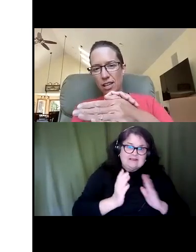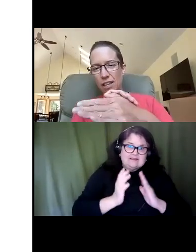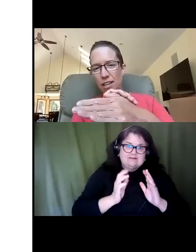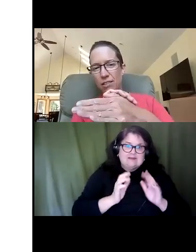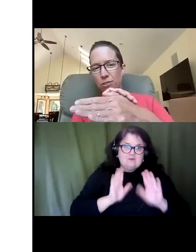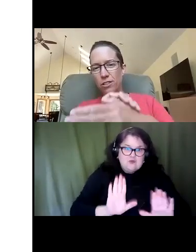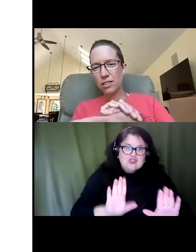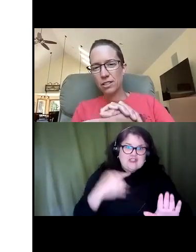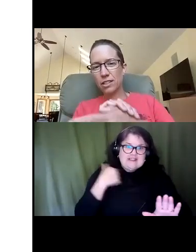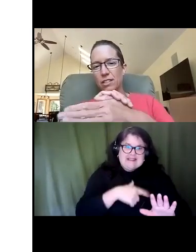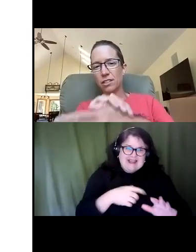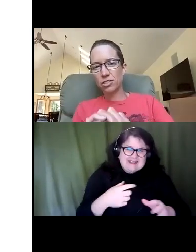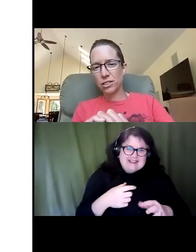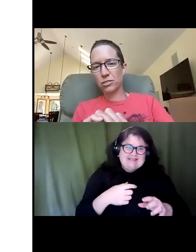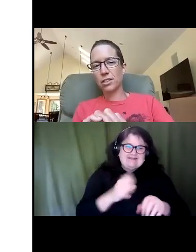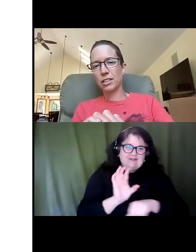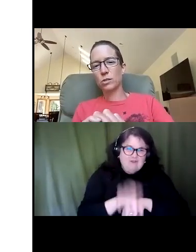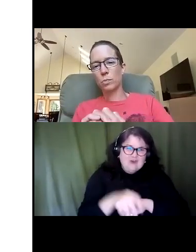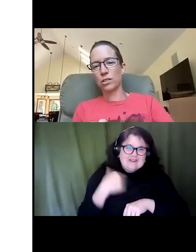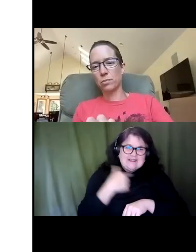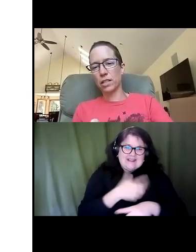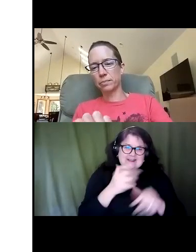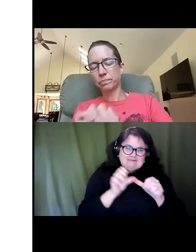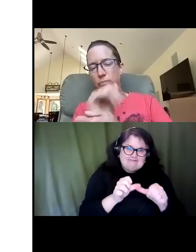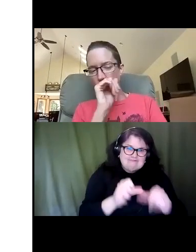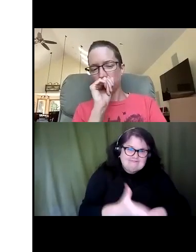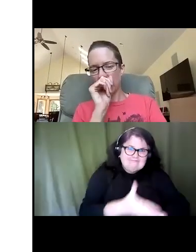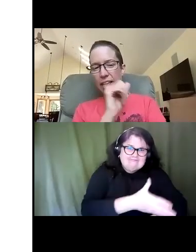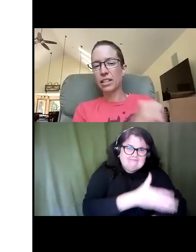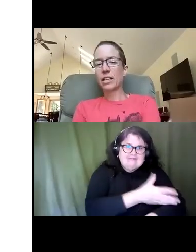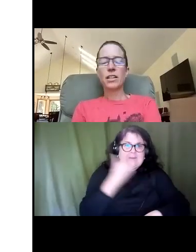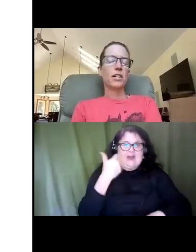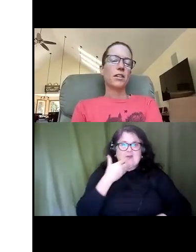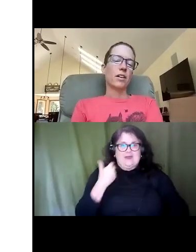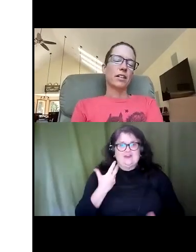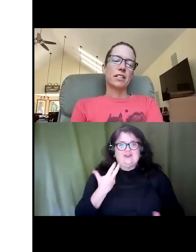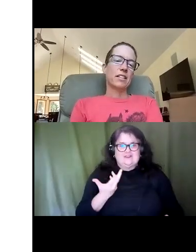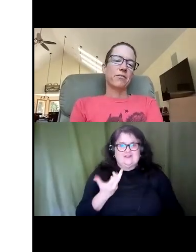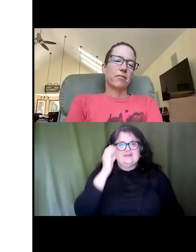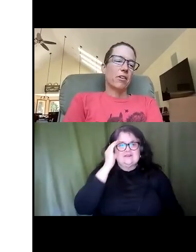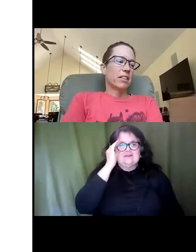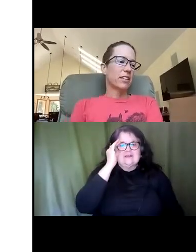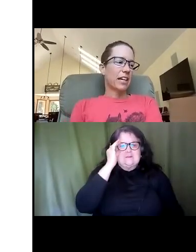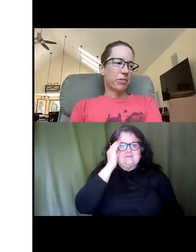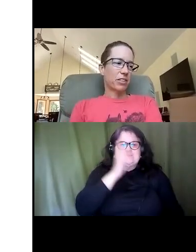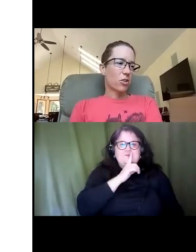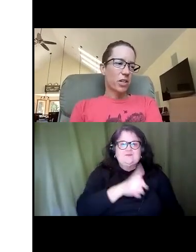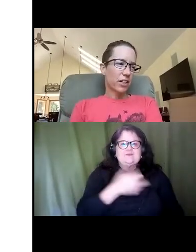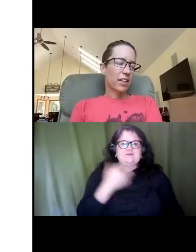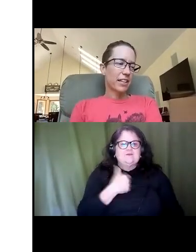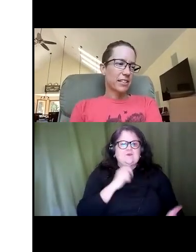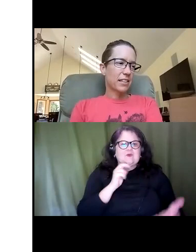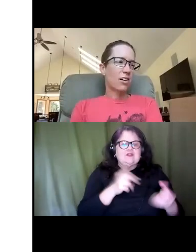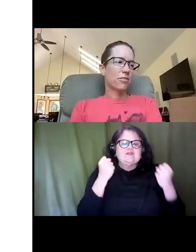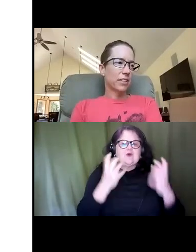edges and forces us to continually do things better and better. And honestly, what we look at with so many of